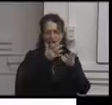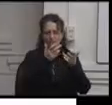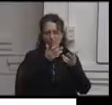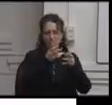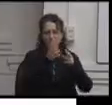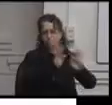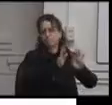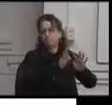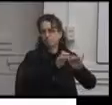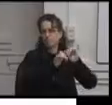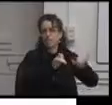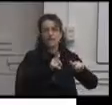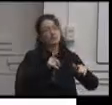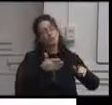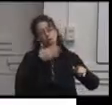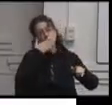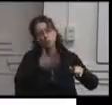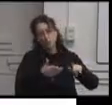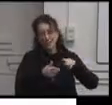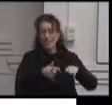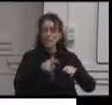this are